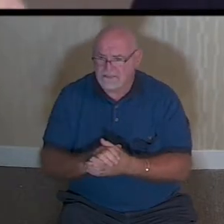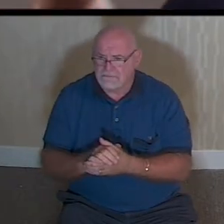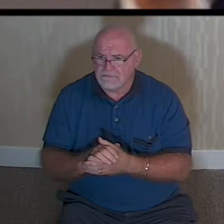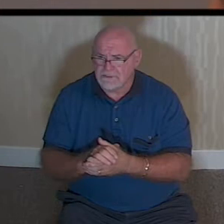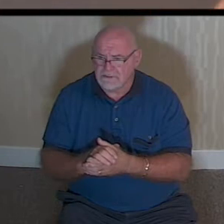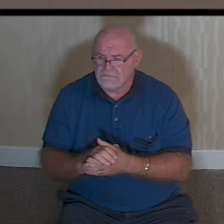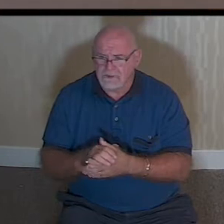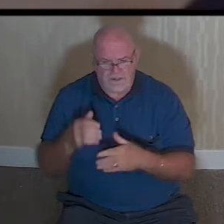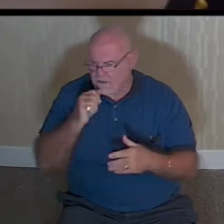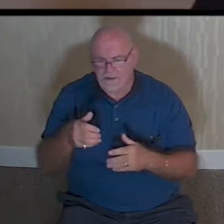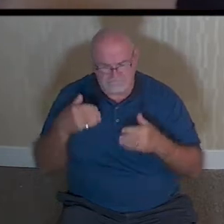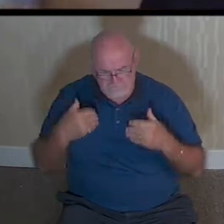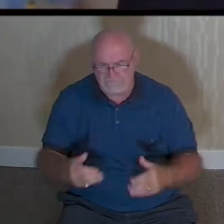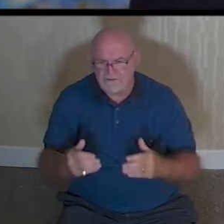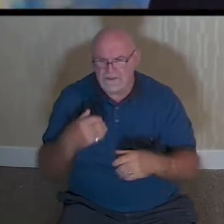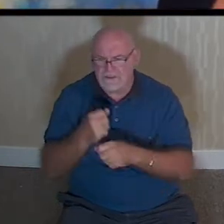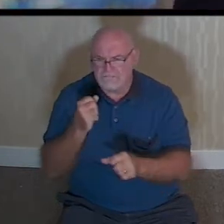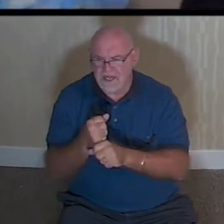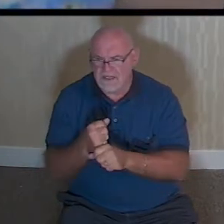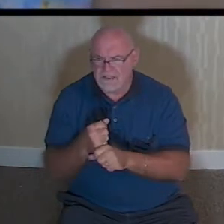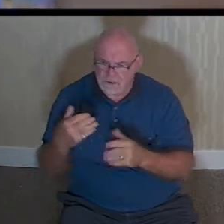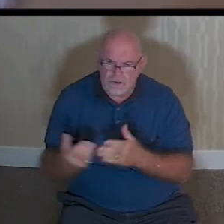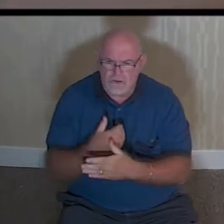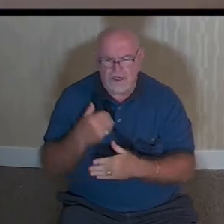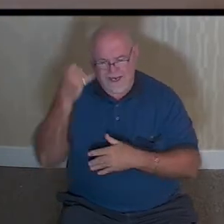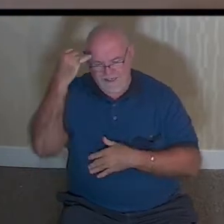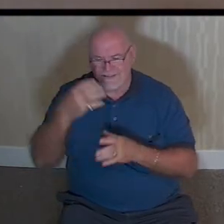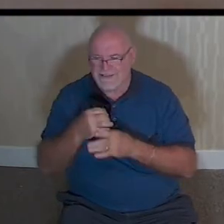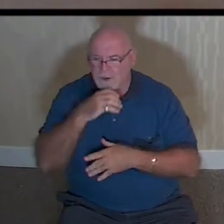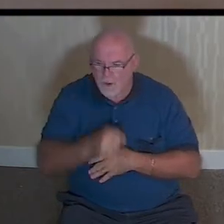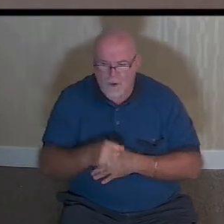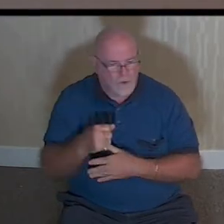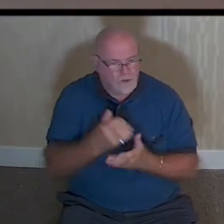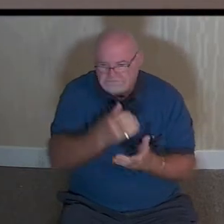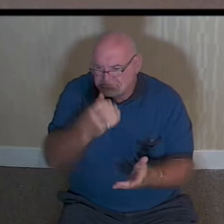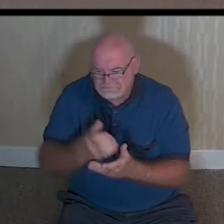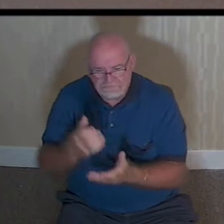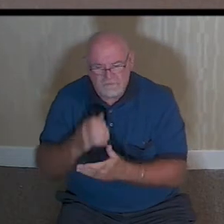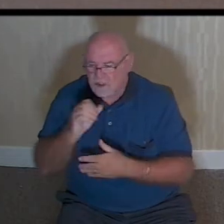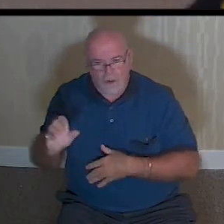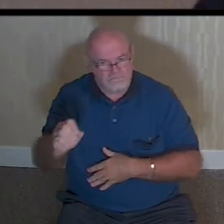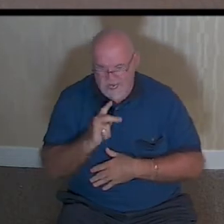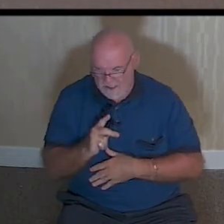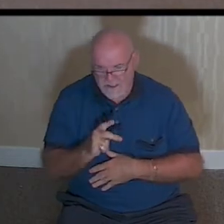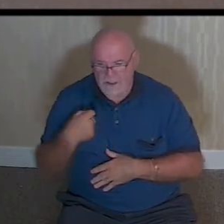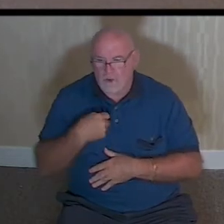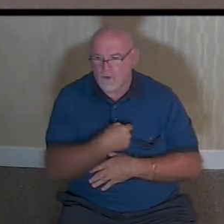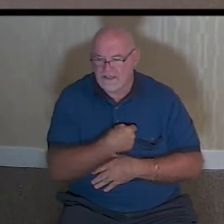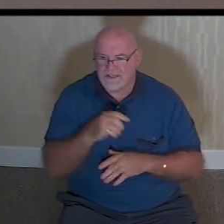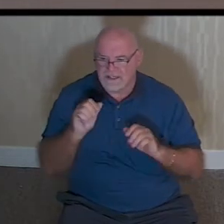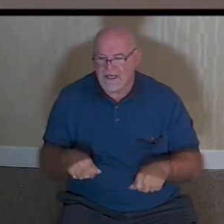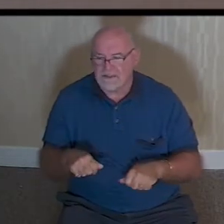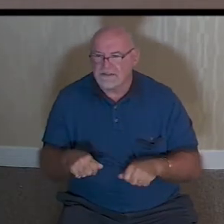here now and try to put new ideas back in old containers. We're not going back. We can take the